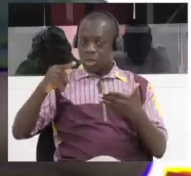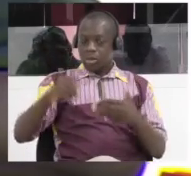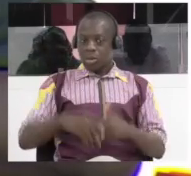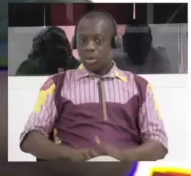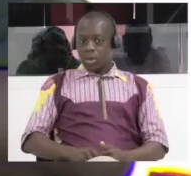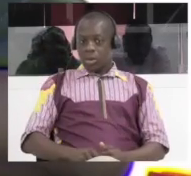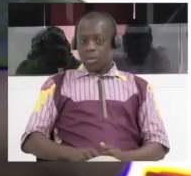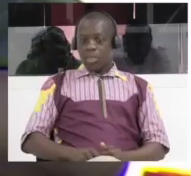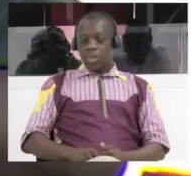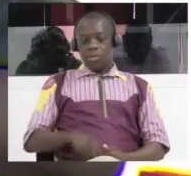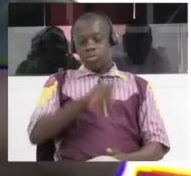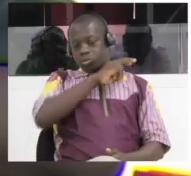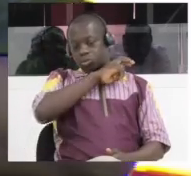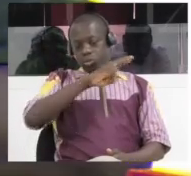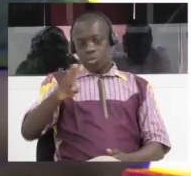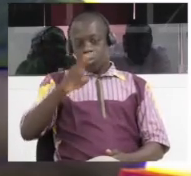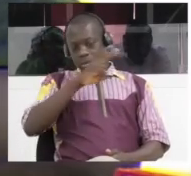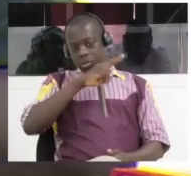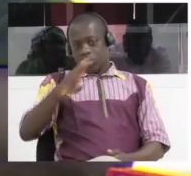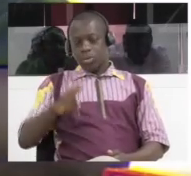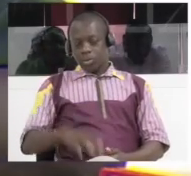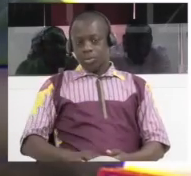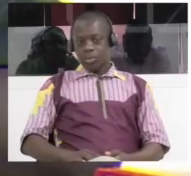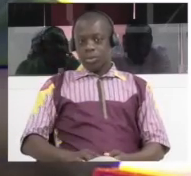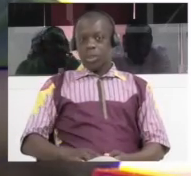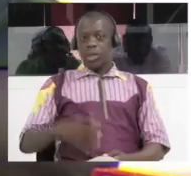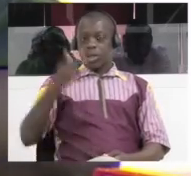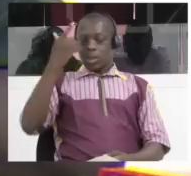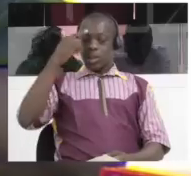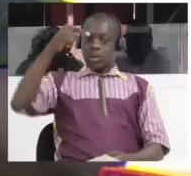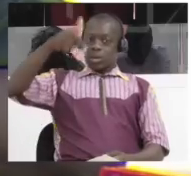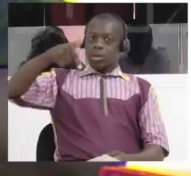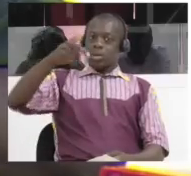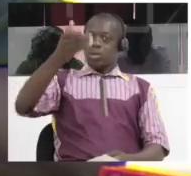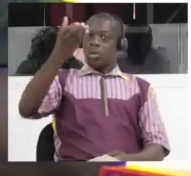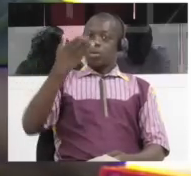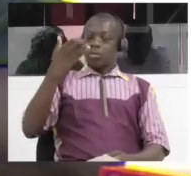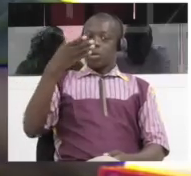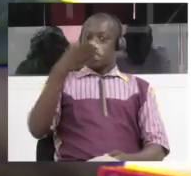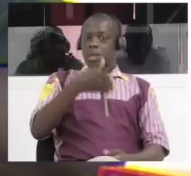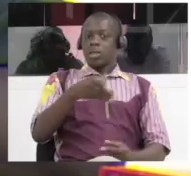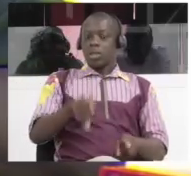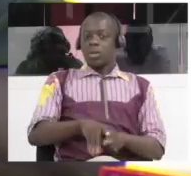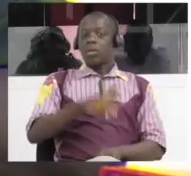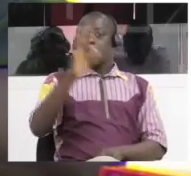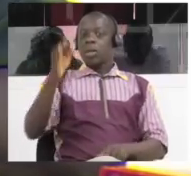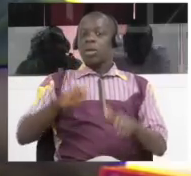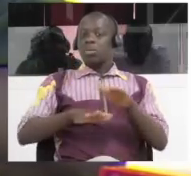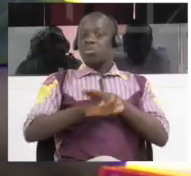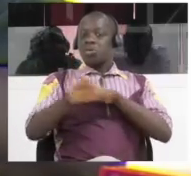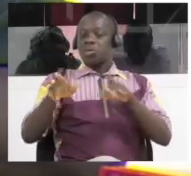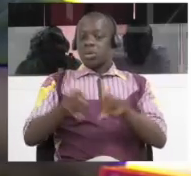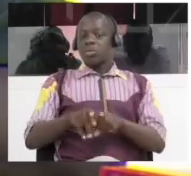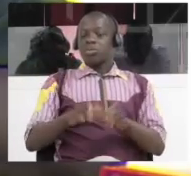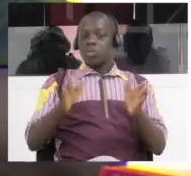No. I think the Nigerians came here on a very specific and concrete agreement between two sovereign